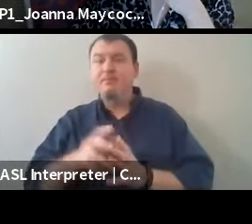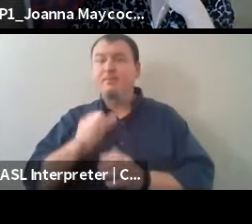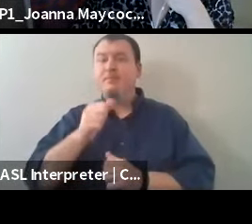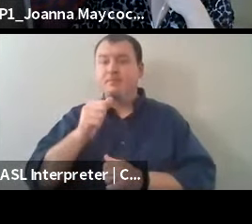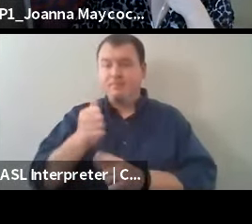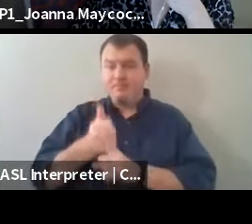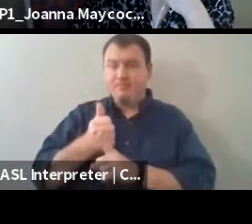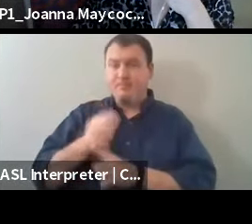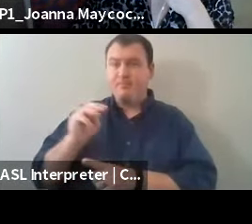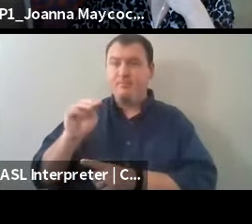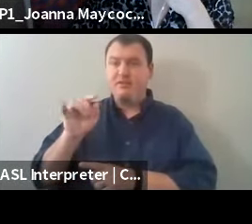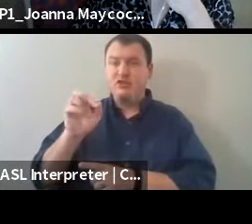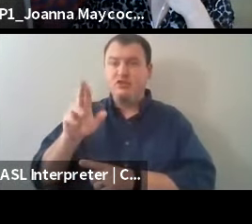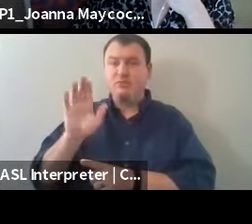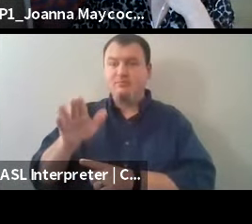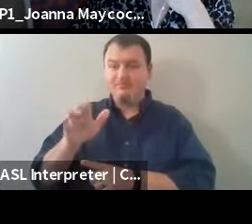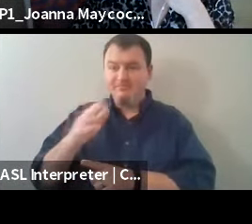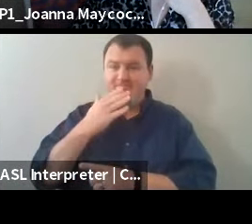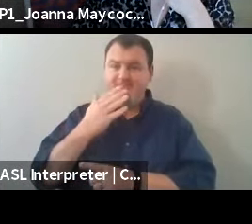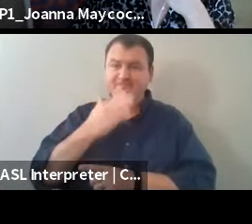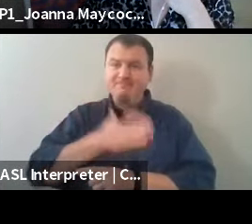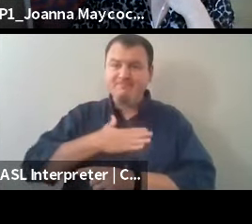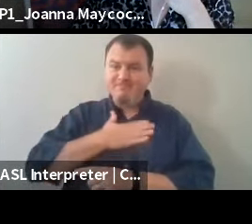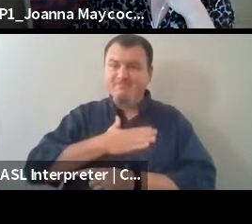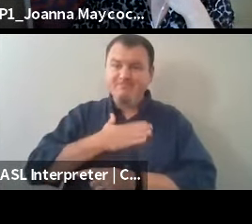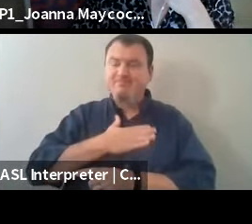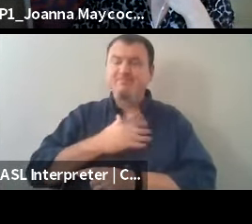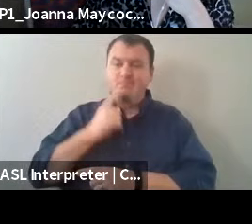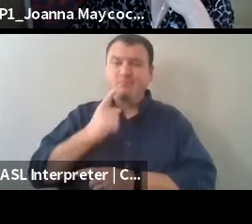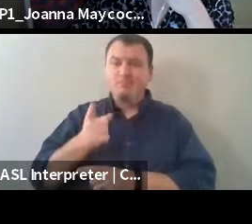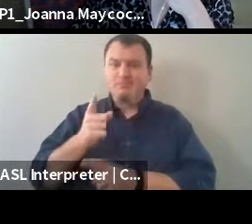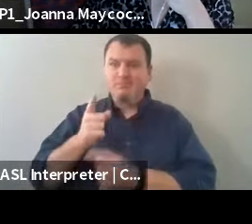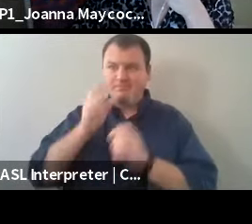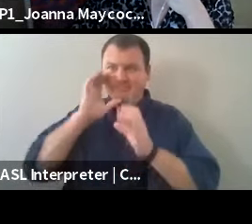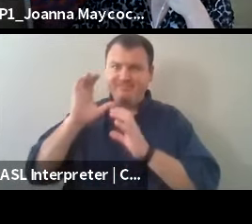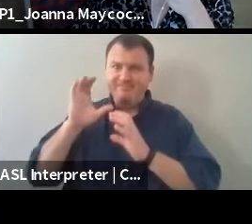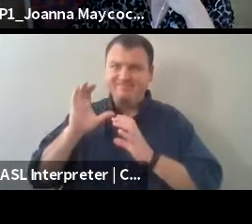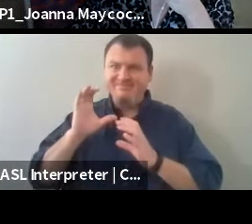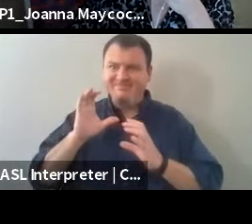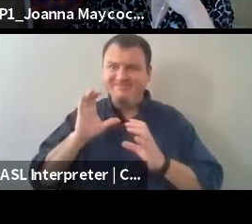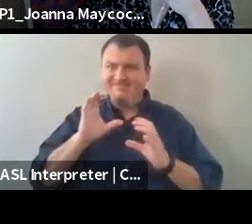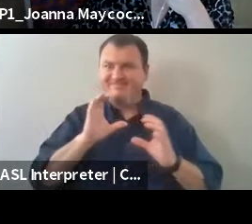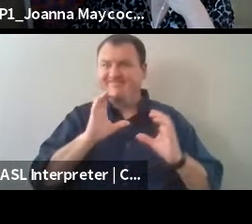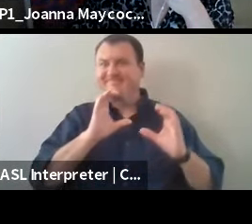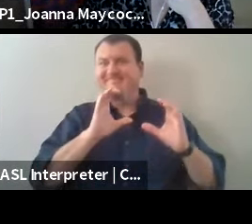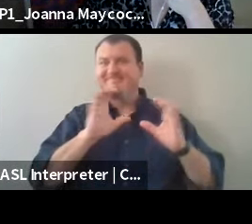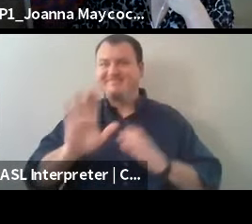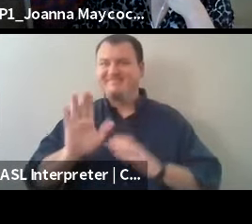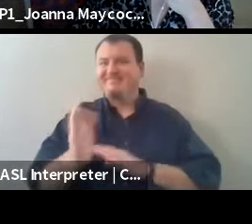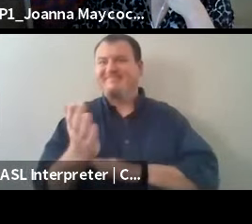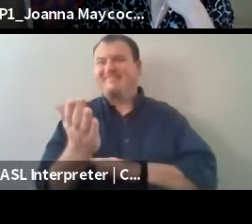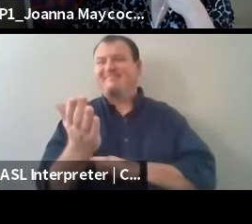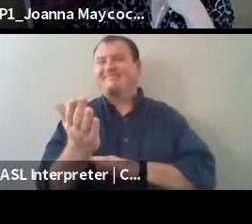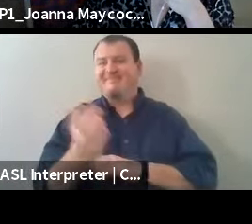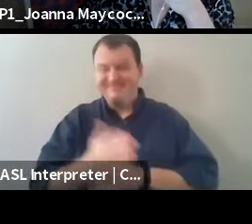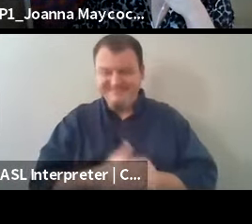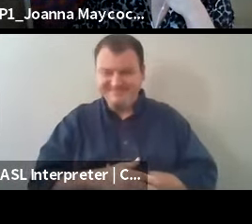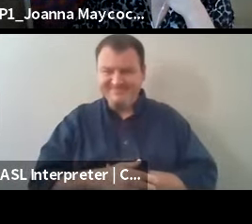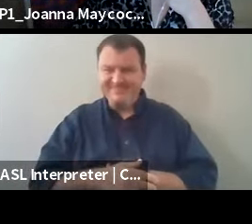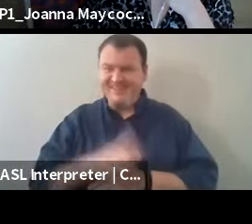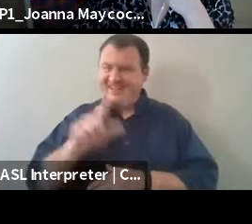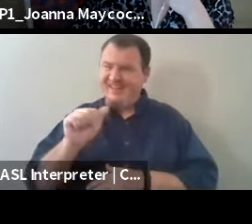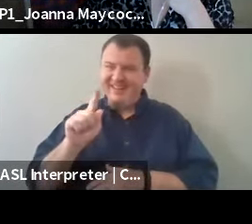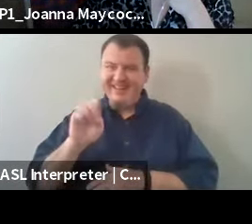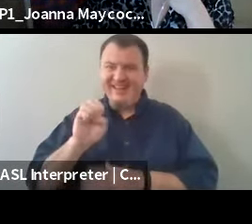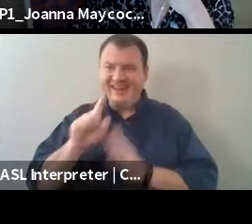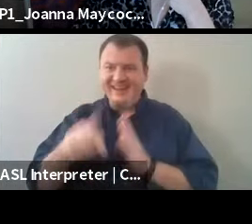Minister Vuniwaka, we are so grateful that you have stayed up into the wee hours of your morning, into the late hours of